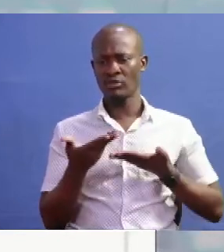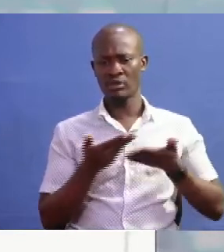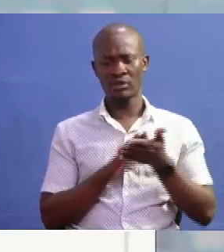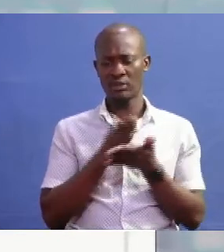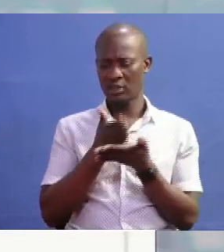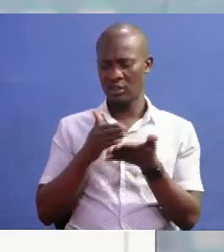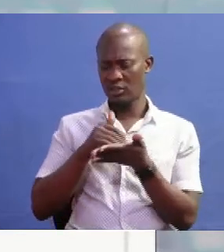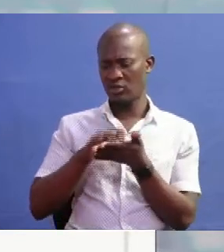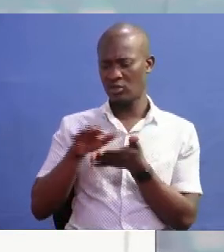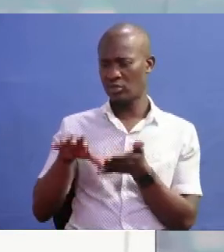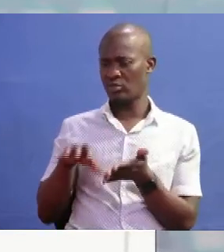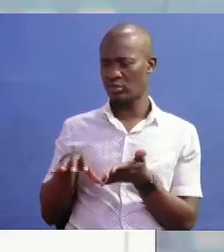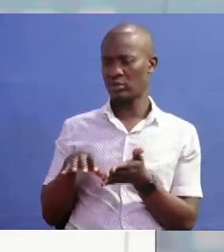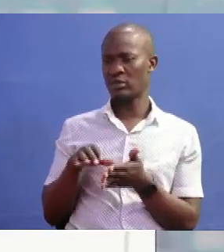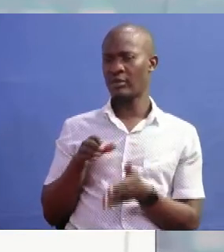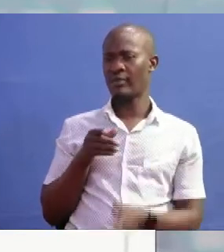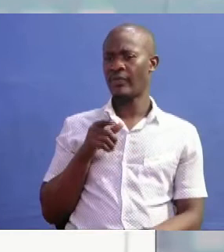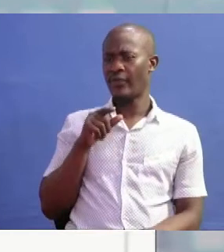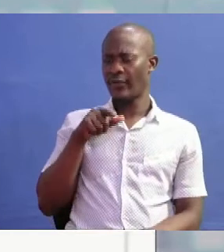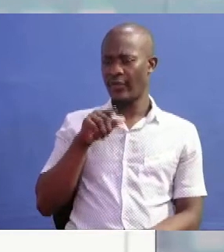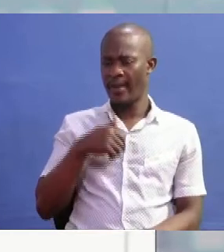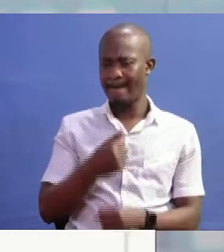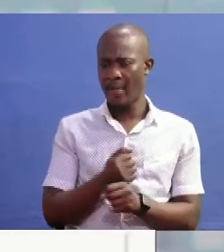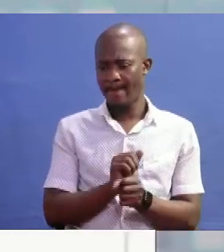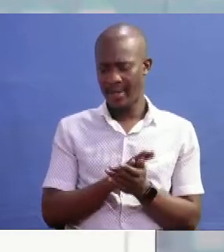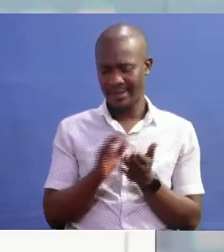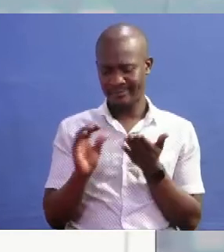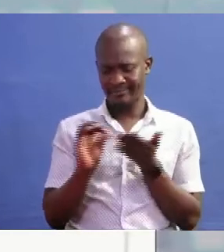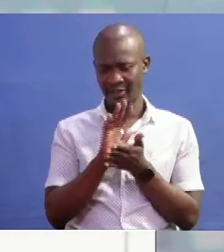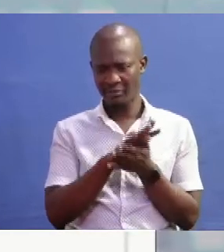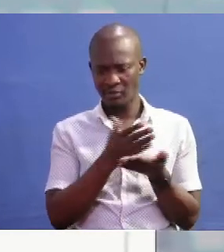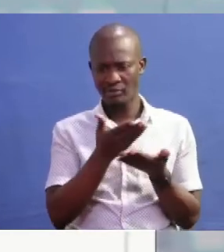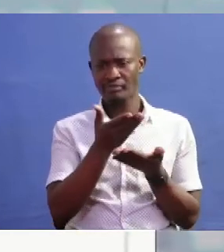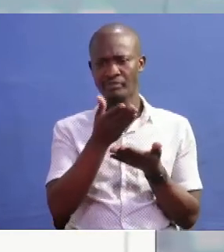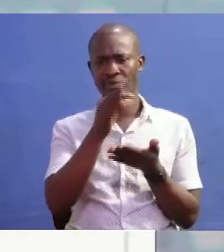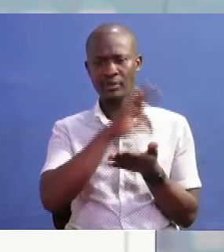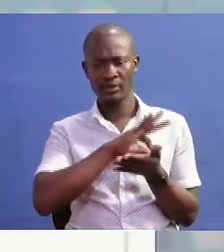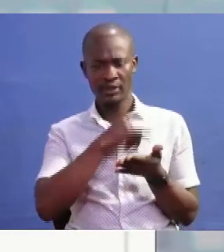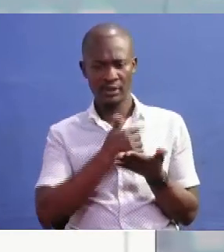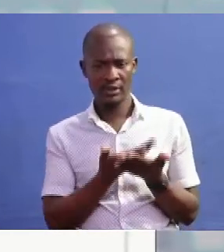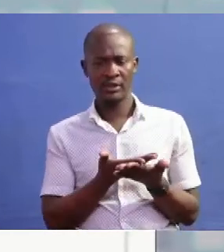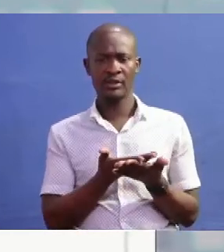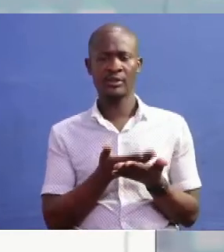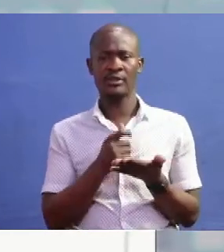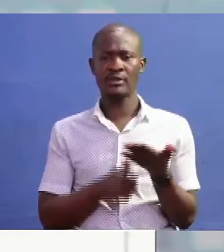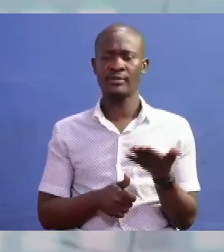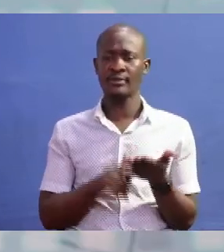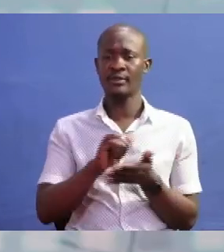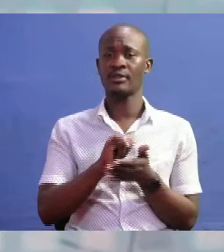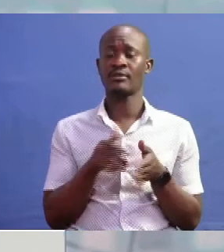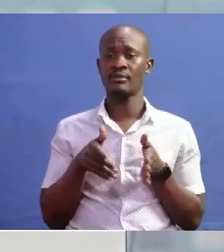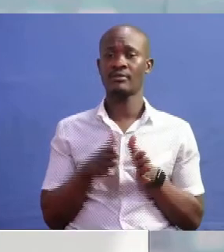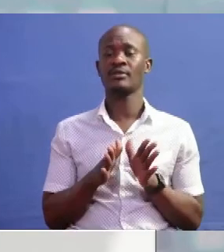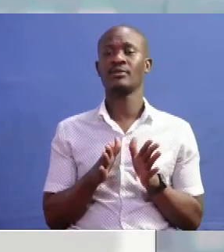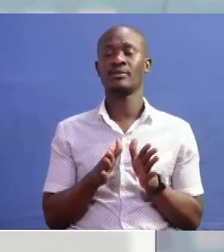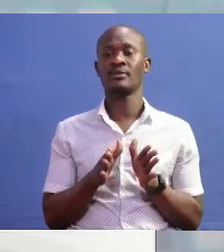the stock market and they make a capital gain, they're exempted from paying that capital gains tax. That way,